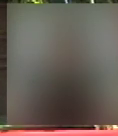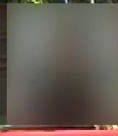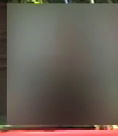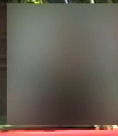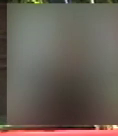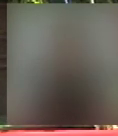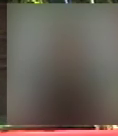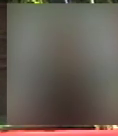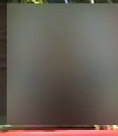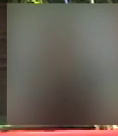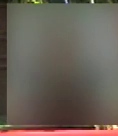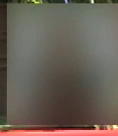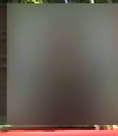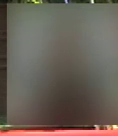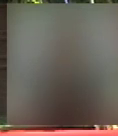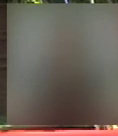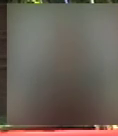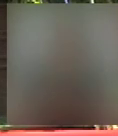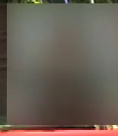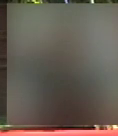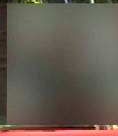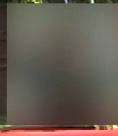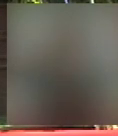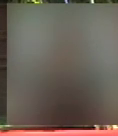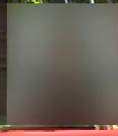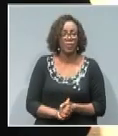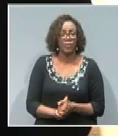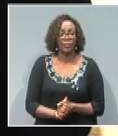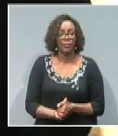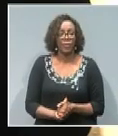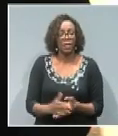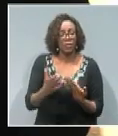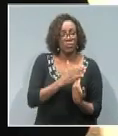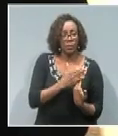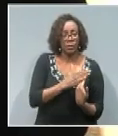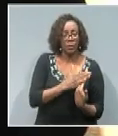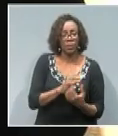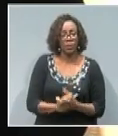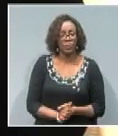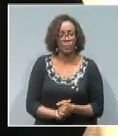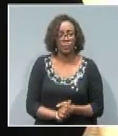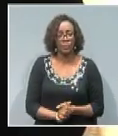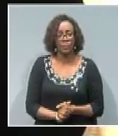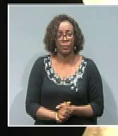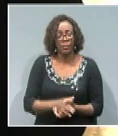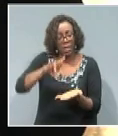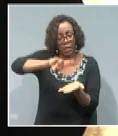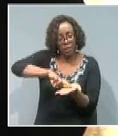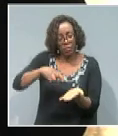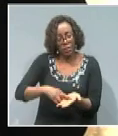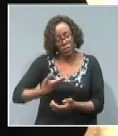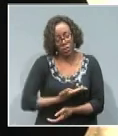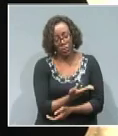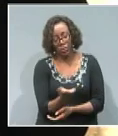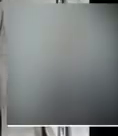The United Nations Secretary General Antonio Guterres's message was read by the UN Acting Resident